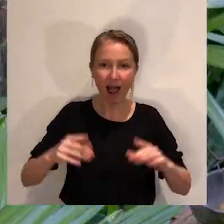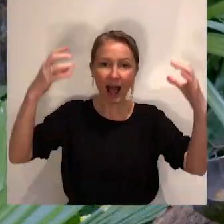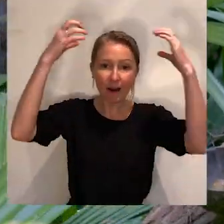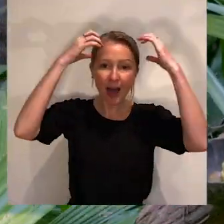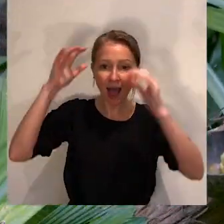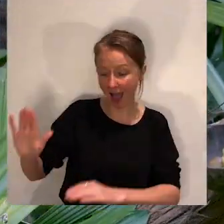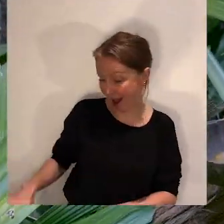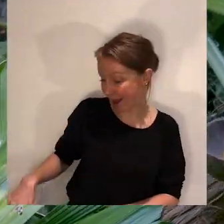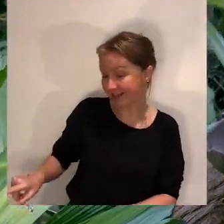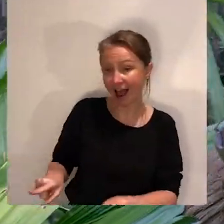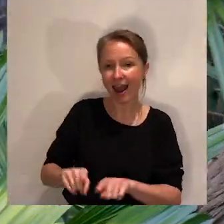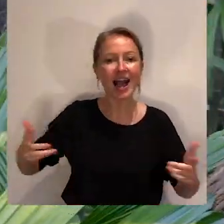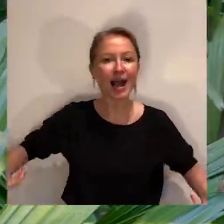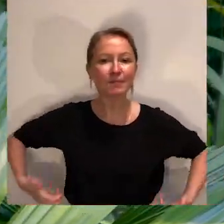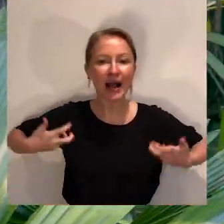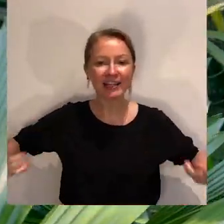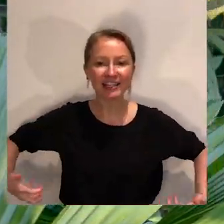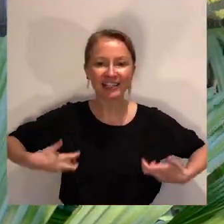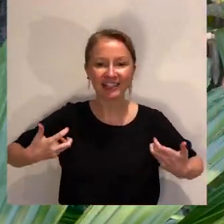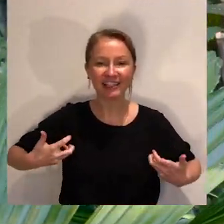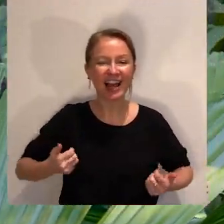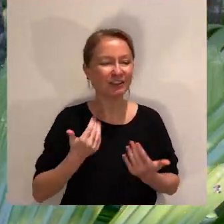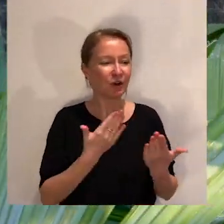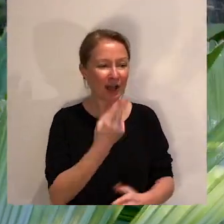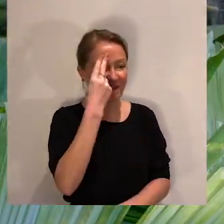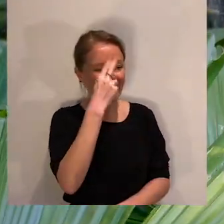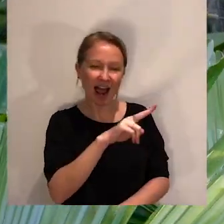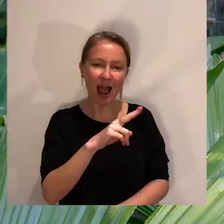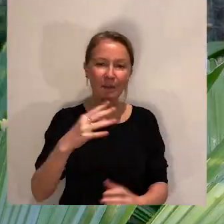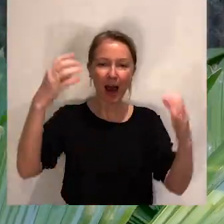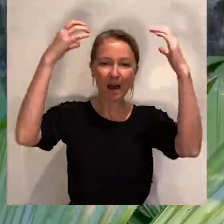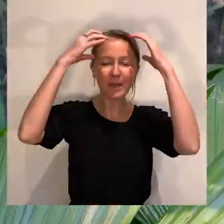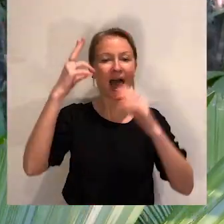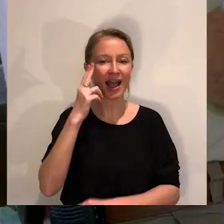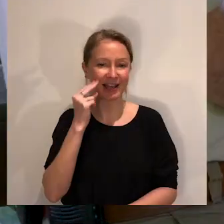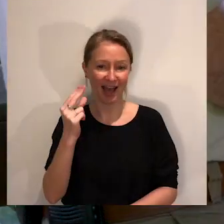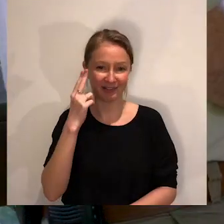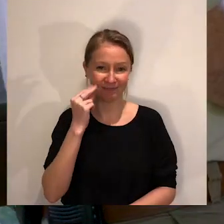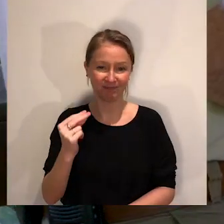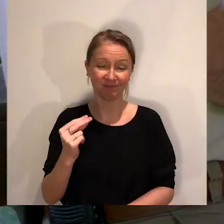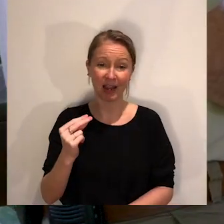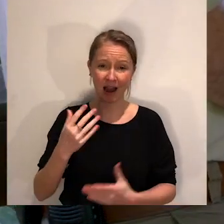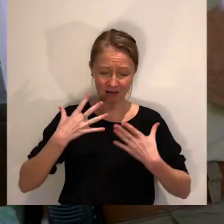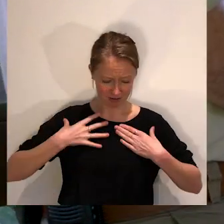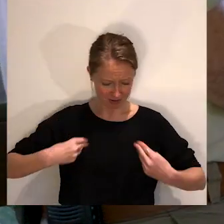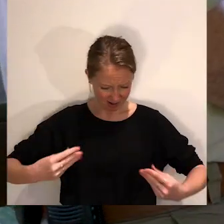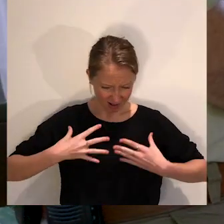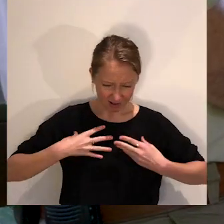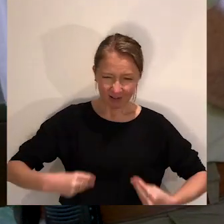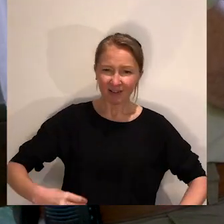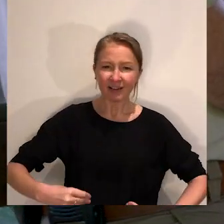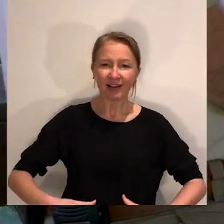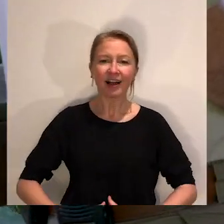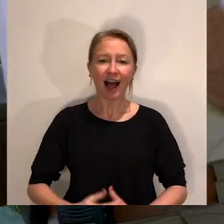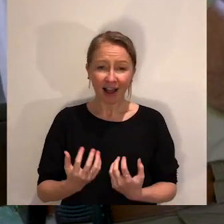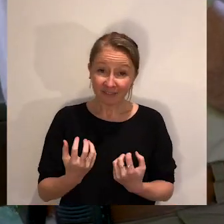like a monkey. So that's where they get the name bearcat. He's quite unique with the long, coarse coat that he has.